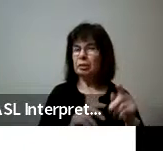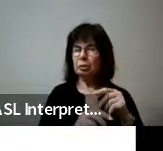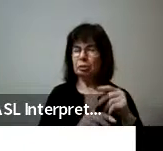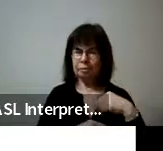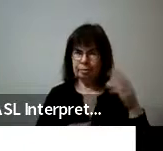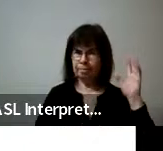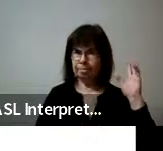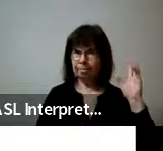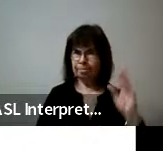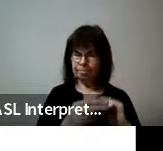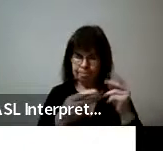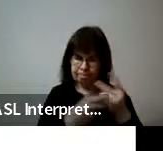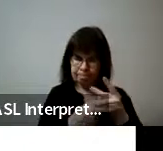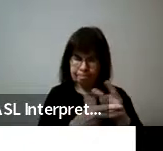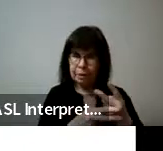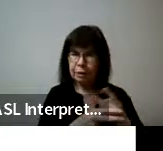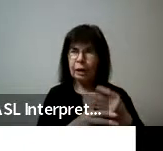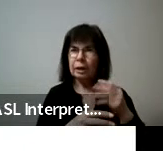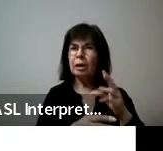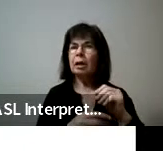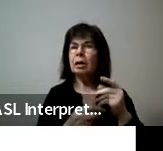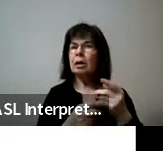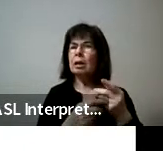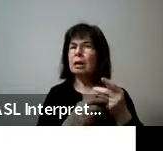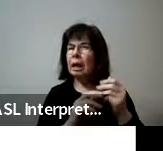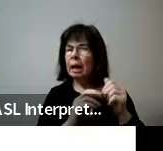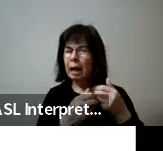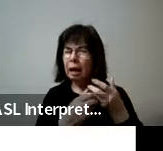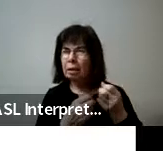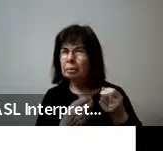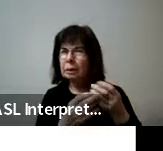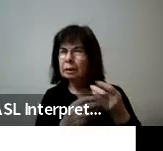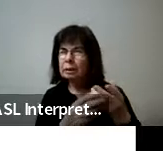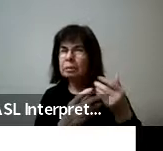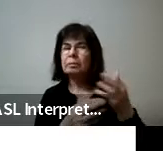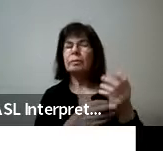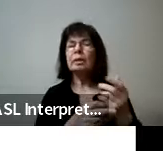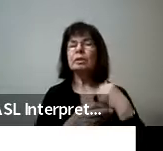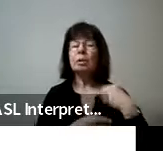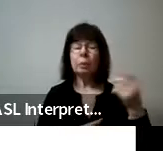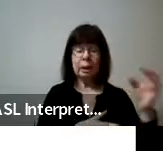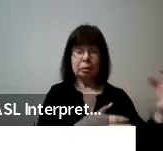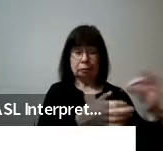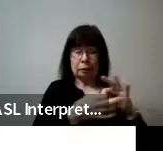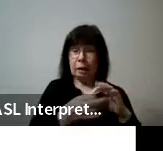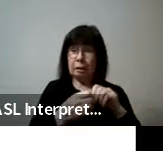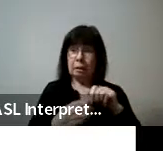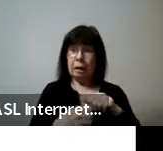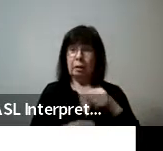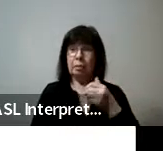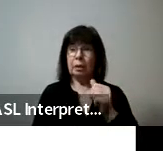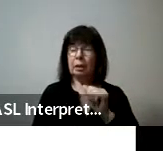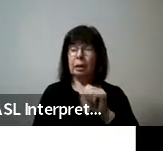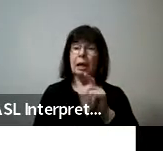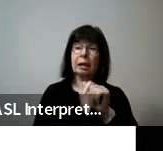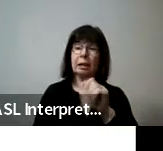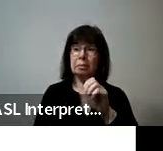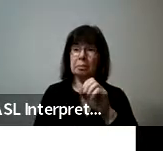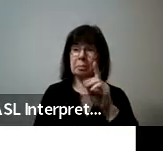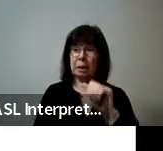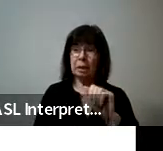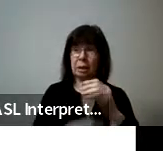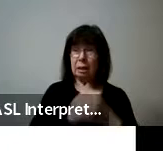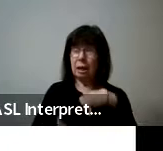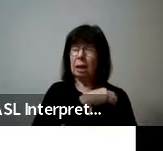And we applied that in Alameda County, looking at hospitalizations in November and December. And about,